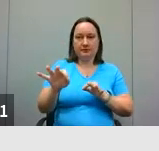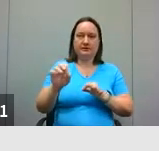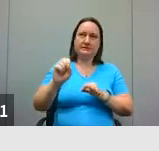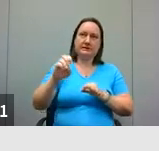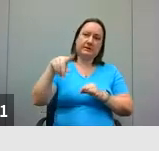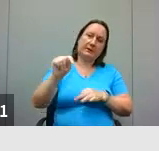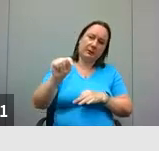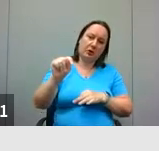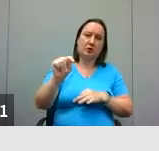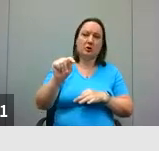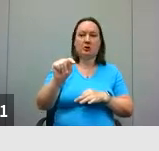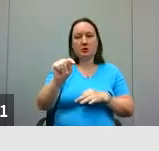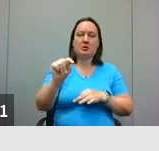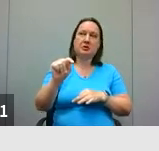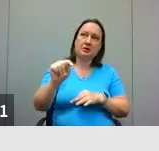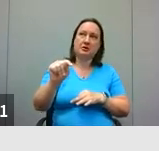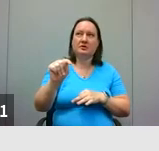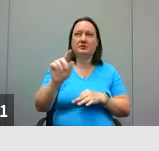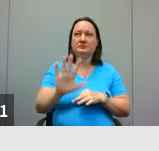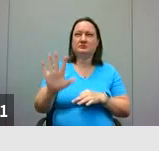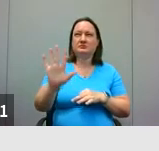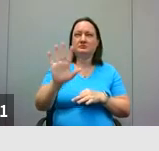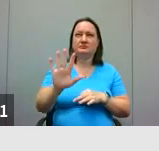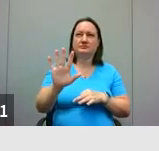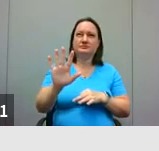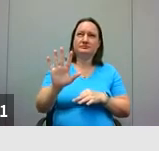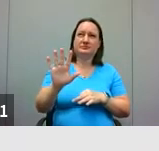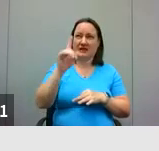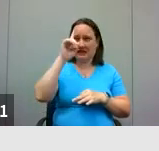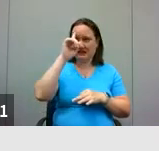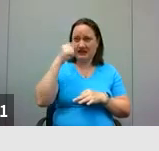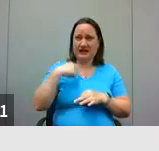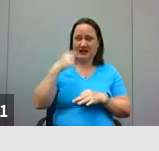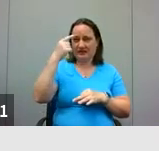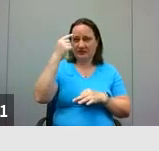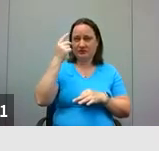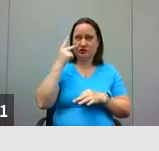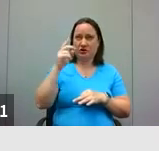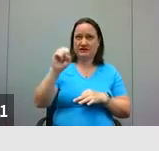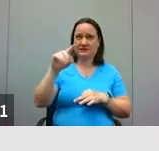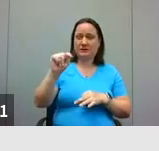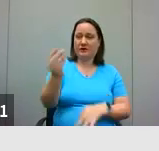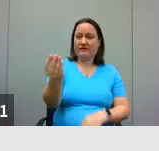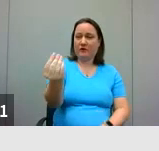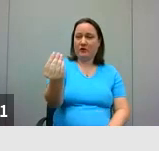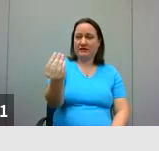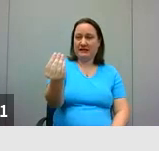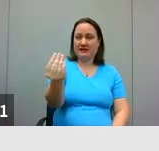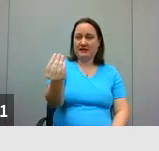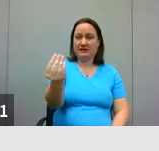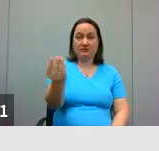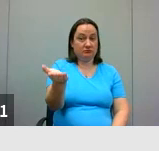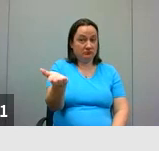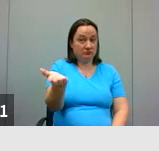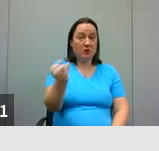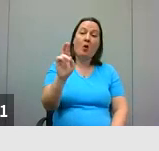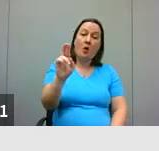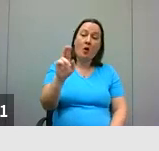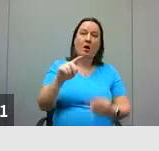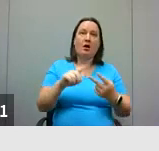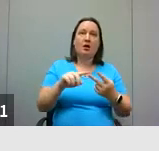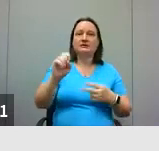into September, which would be, I believe I saw September 14th, or you could do